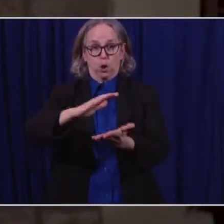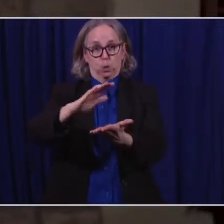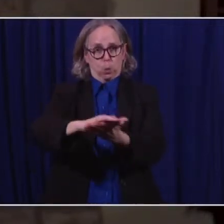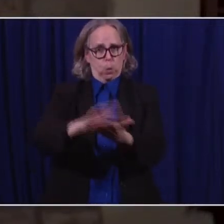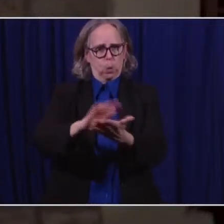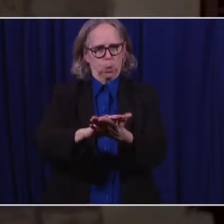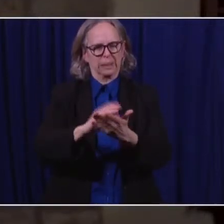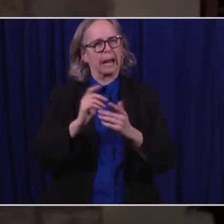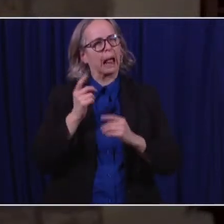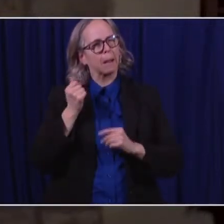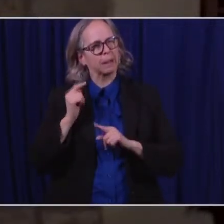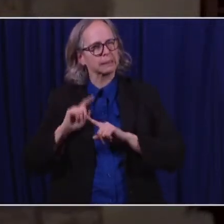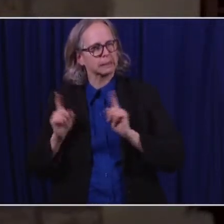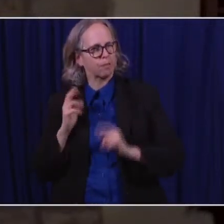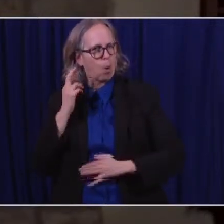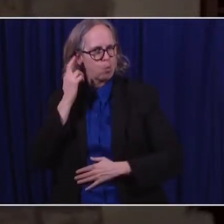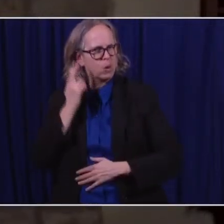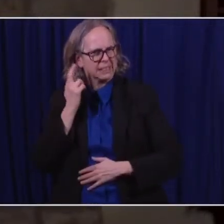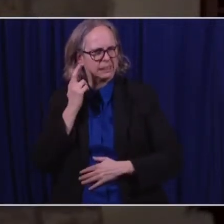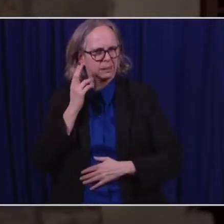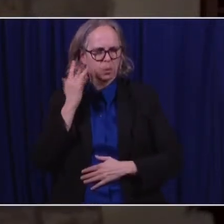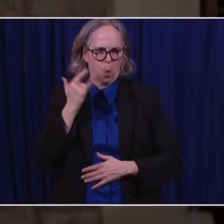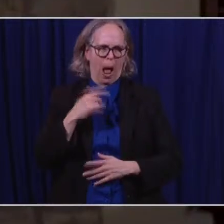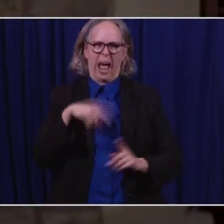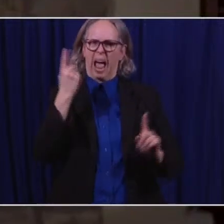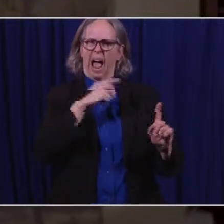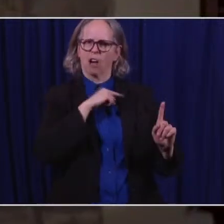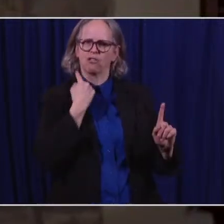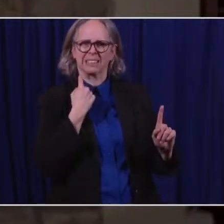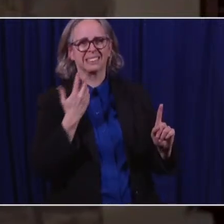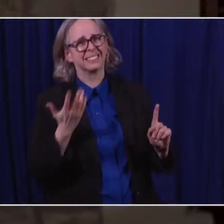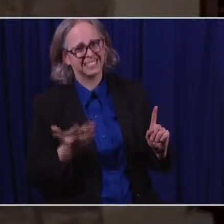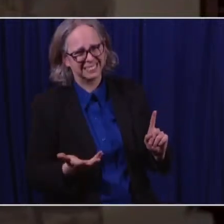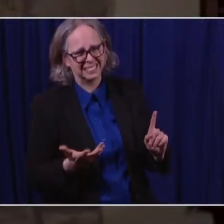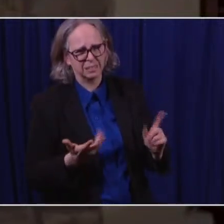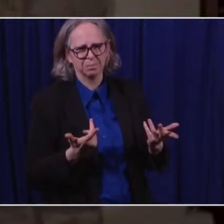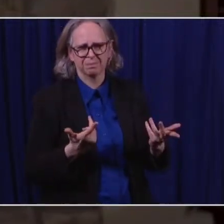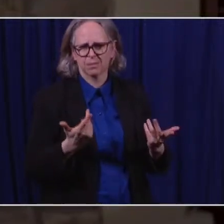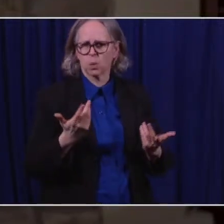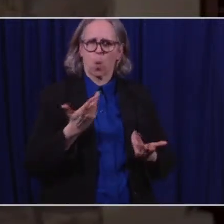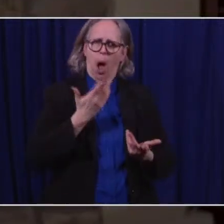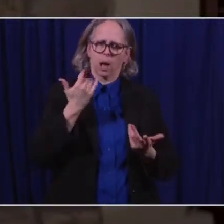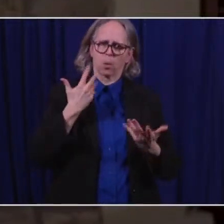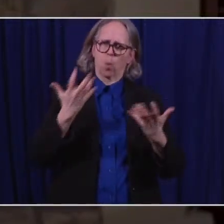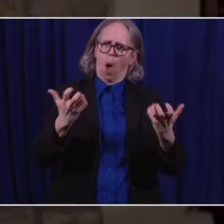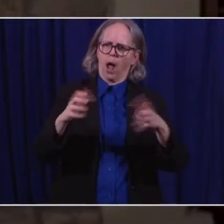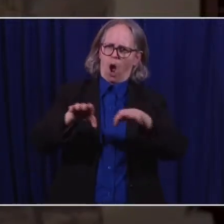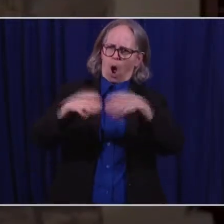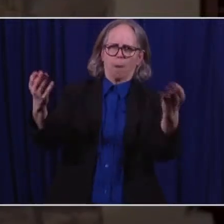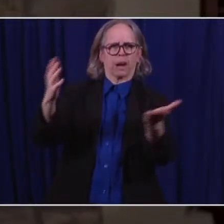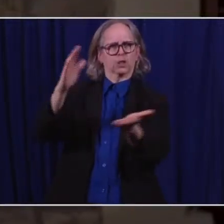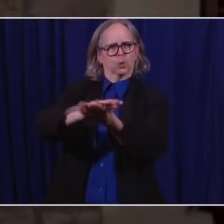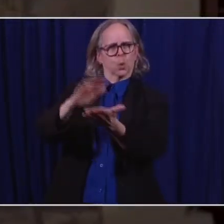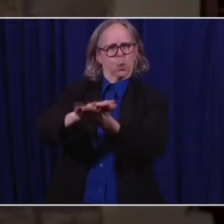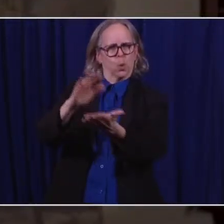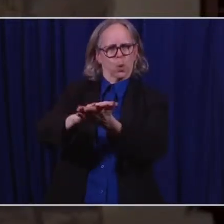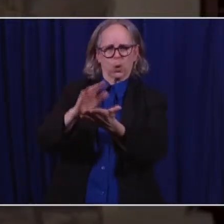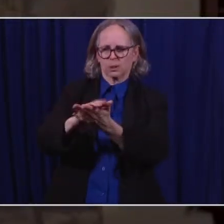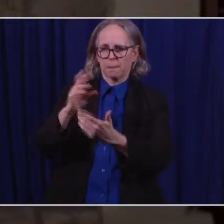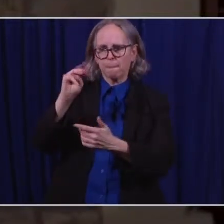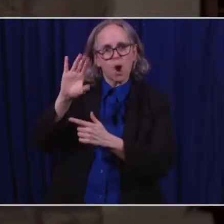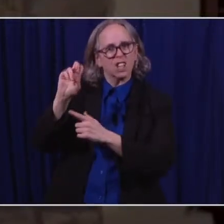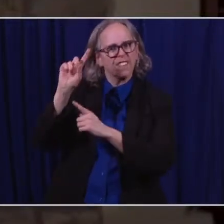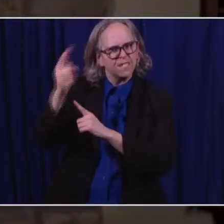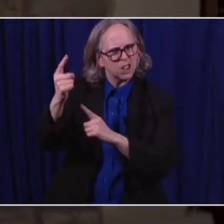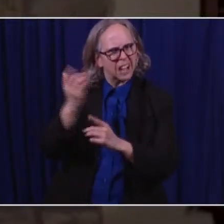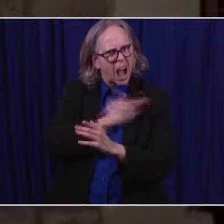people in schools, quite candidly, to make sure that by March 1, we have every kid back in school. At least that's our goal. So that's a different purpose, but